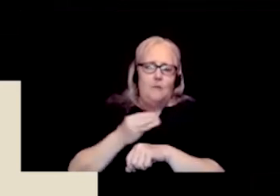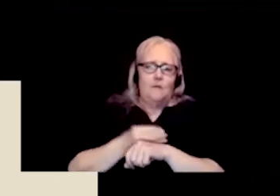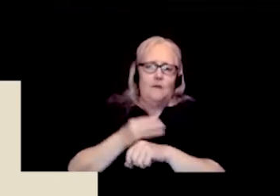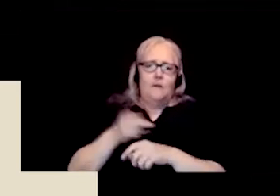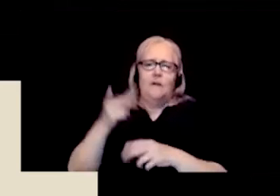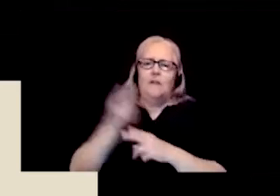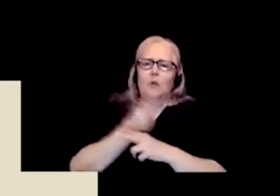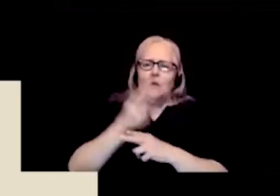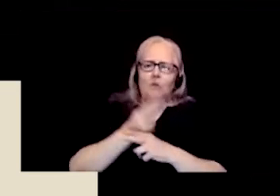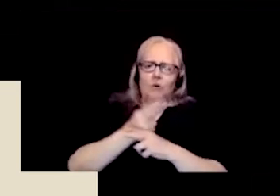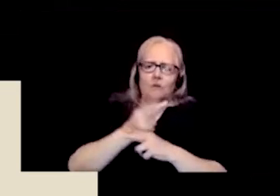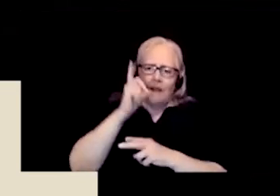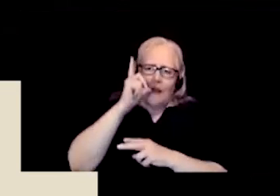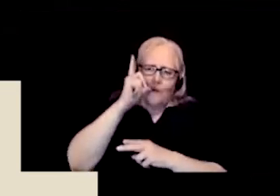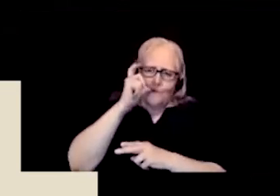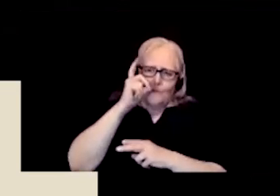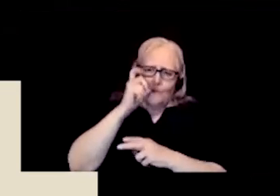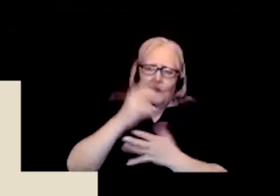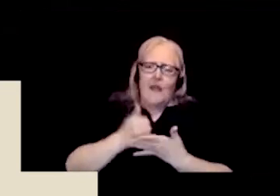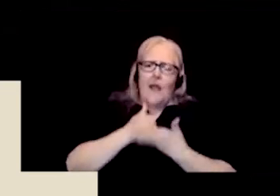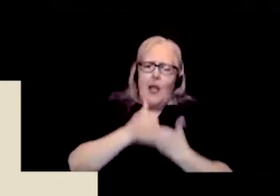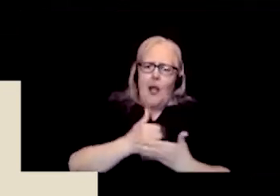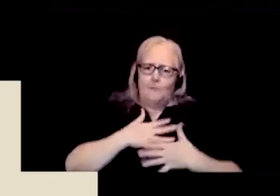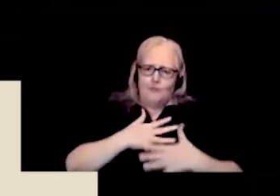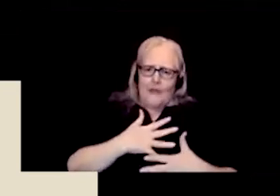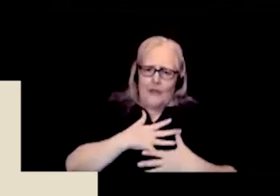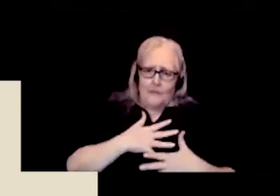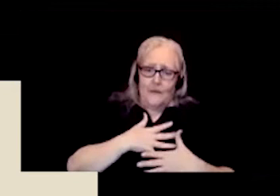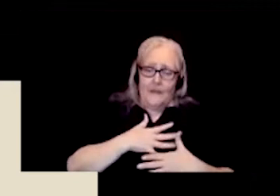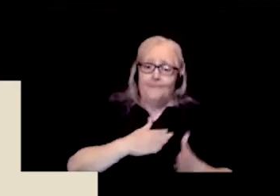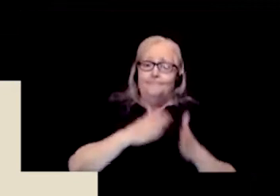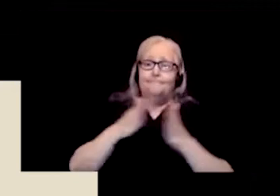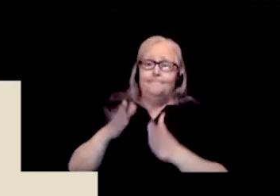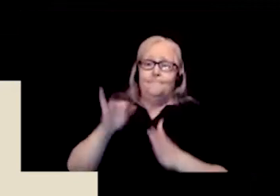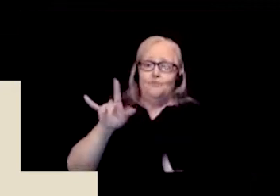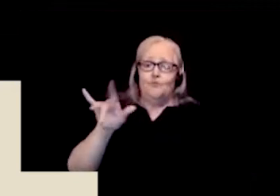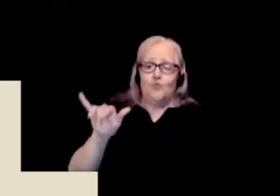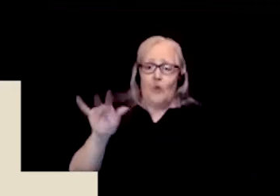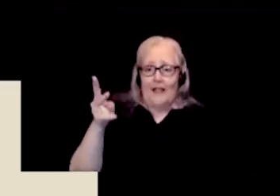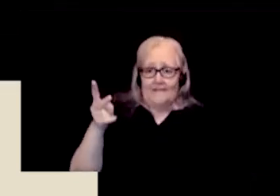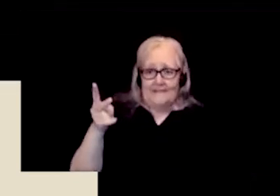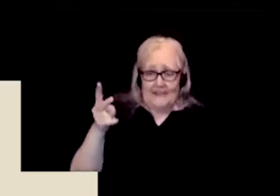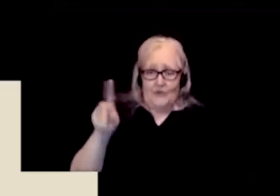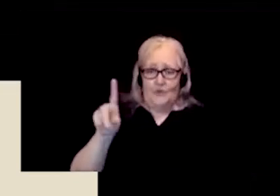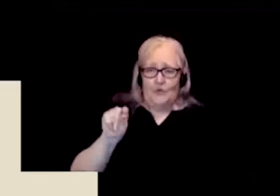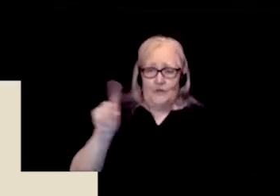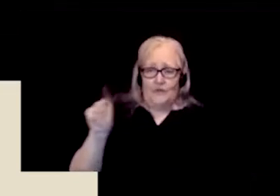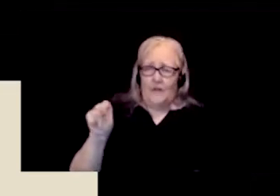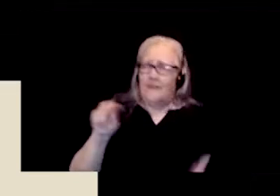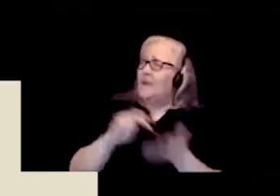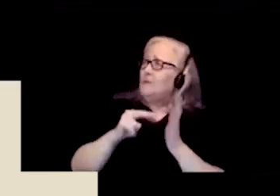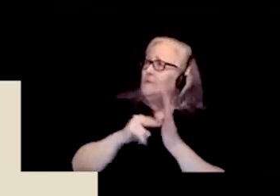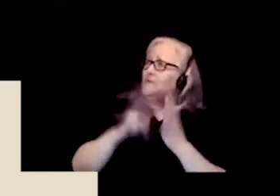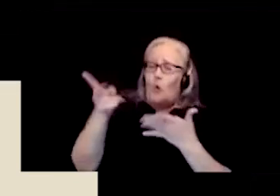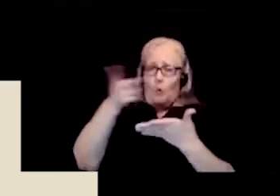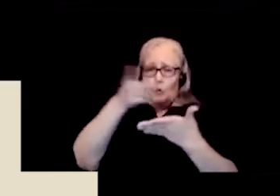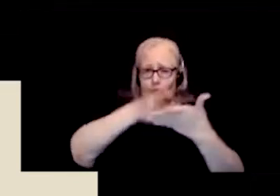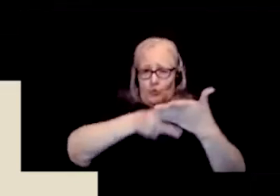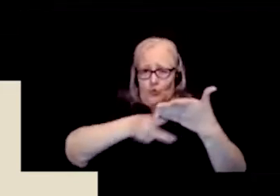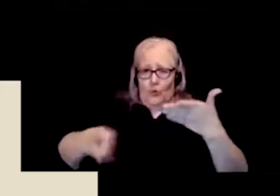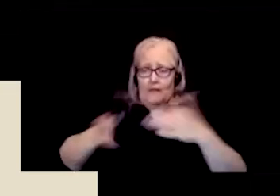him breathe. On July 2nd, 2020, about 2 weeks after he was diagnosed with